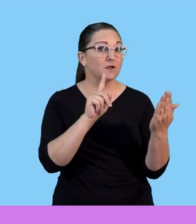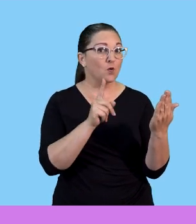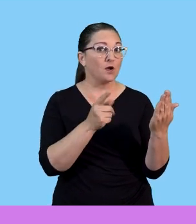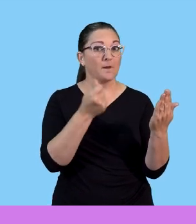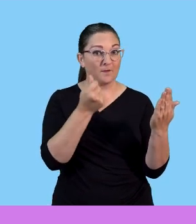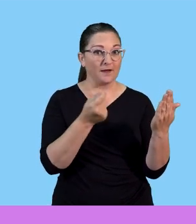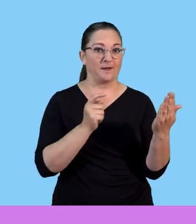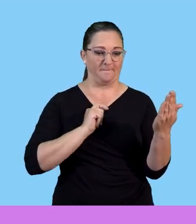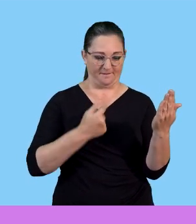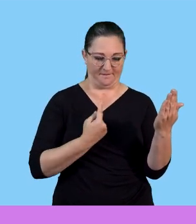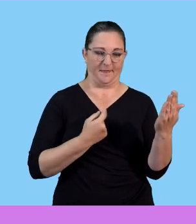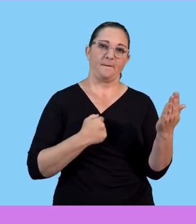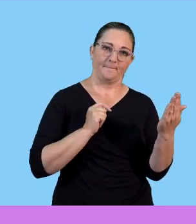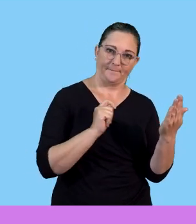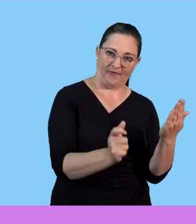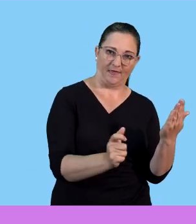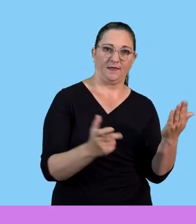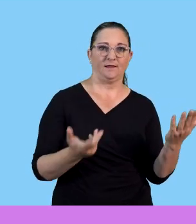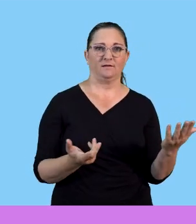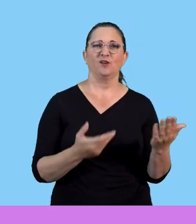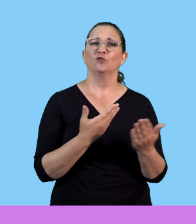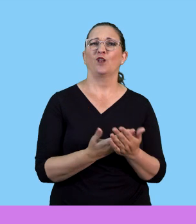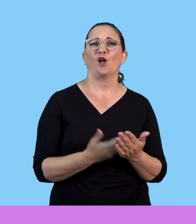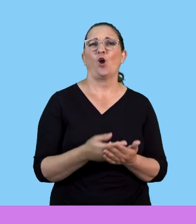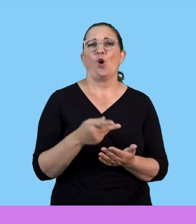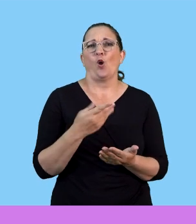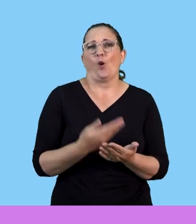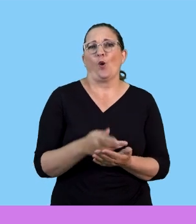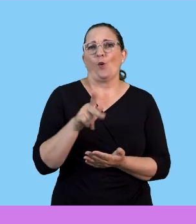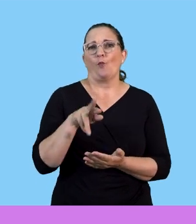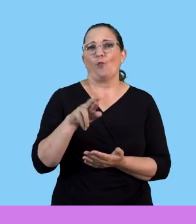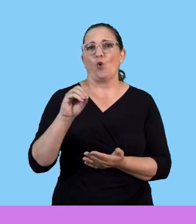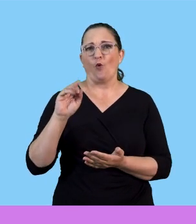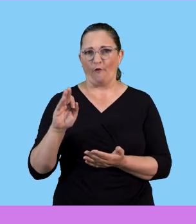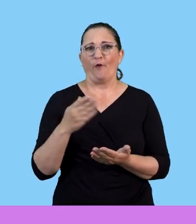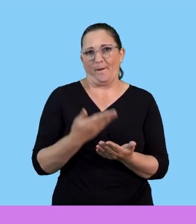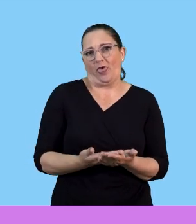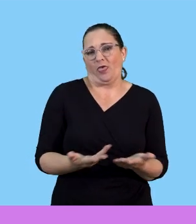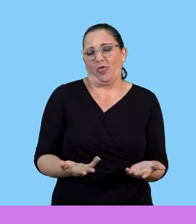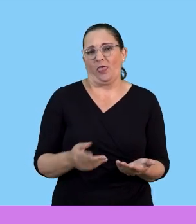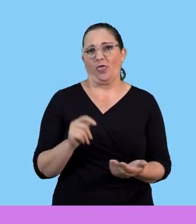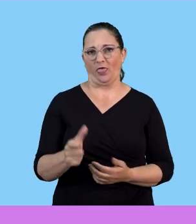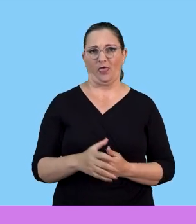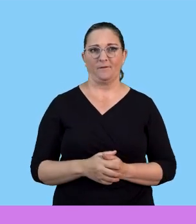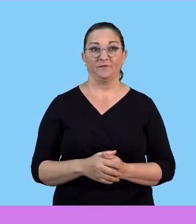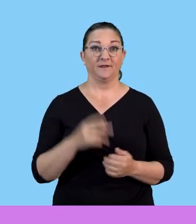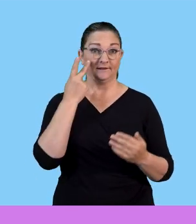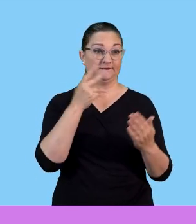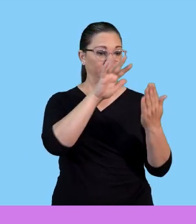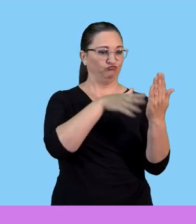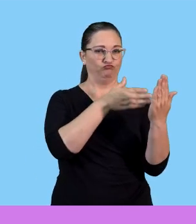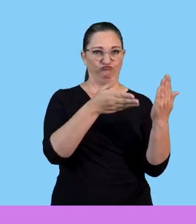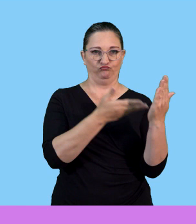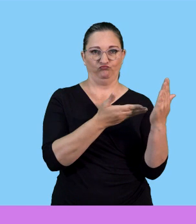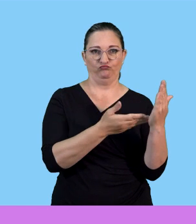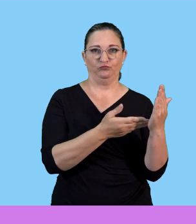receipt for money paid by you. That's a proof of payment. Let's look at